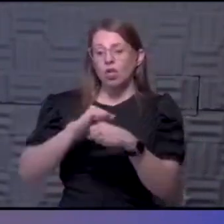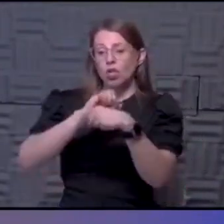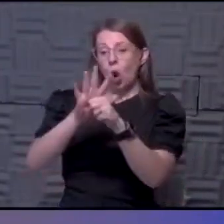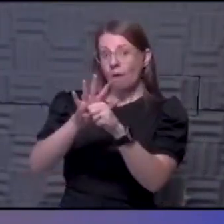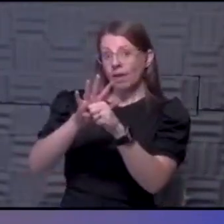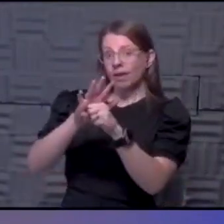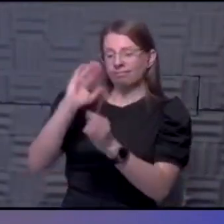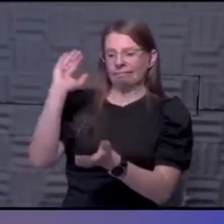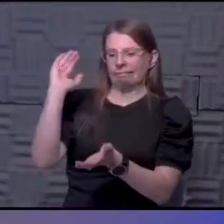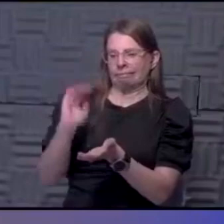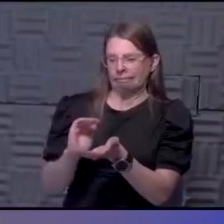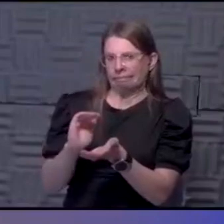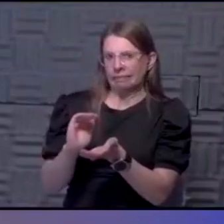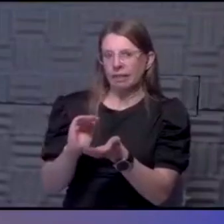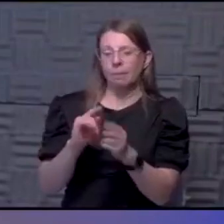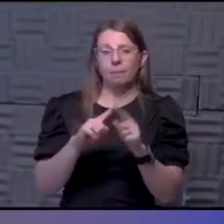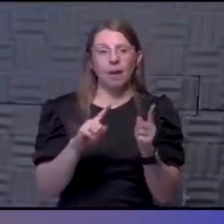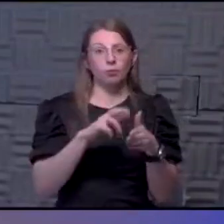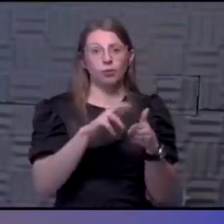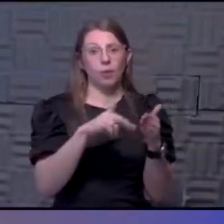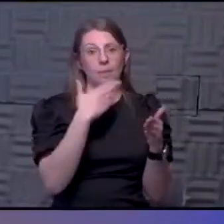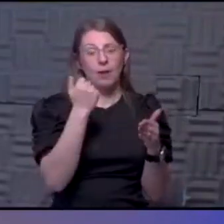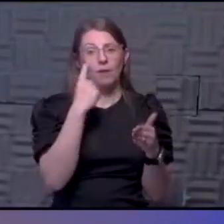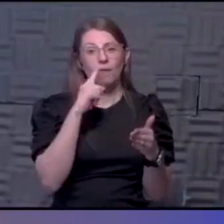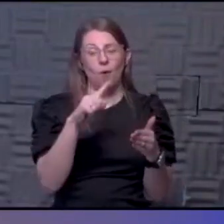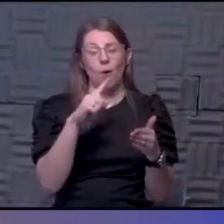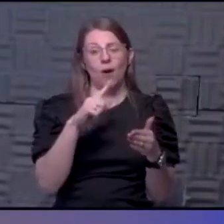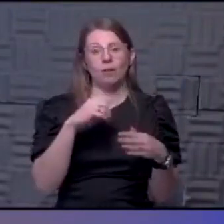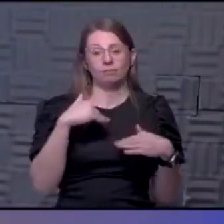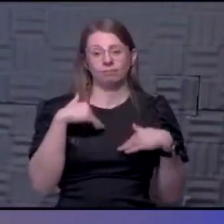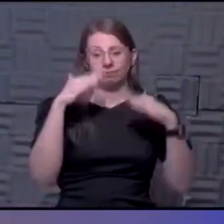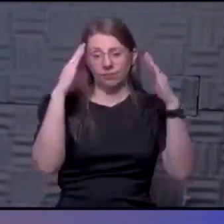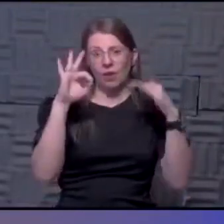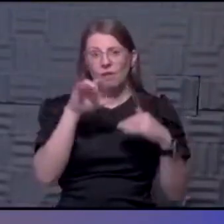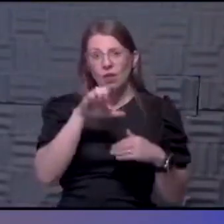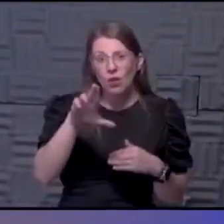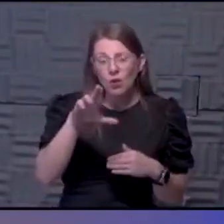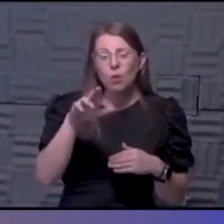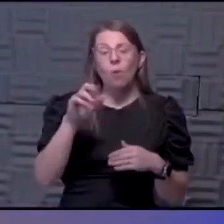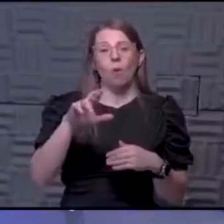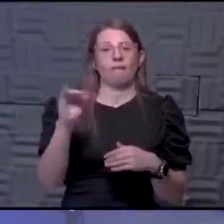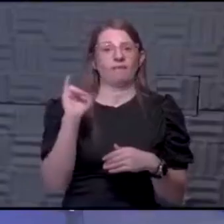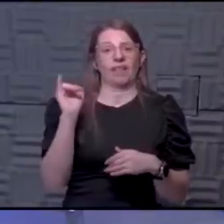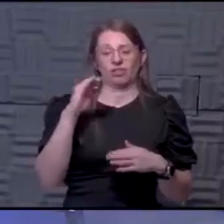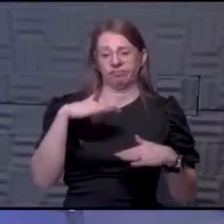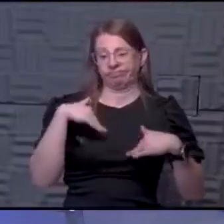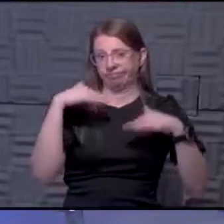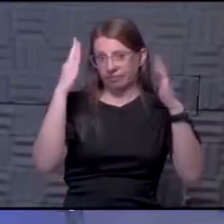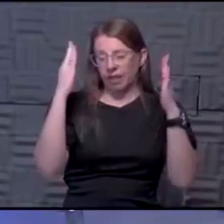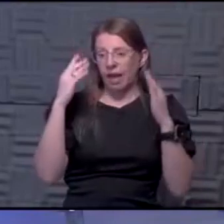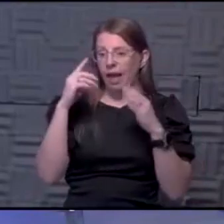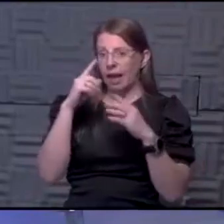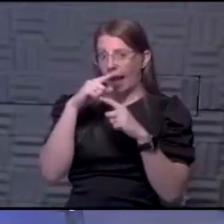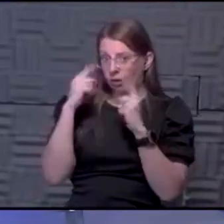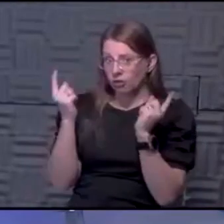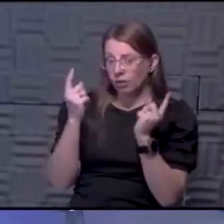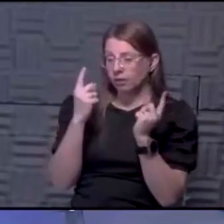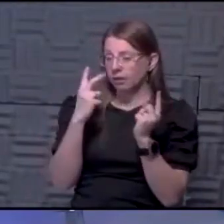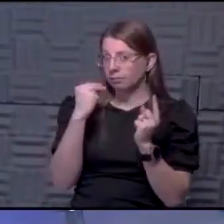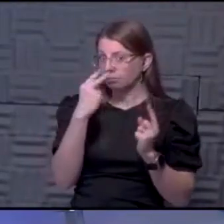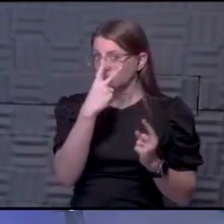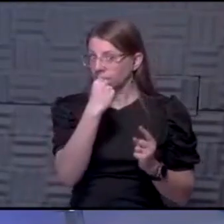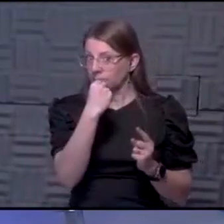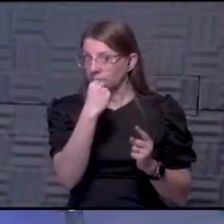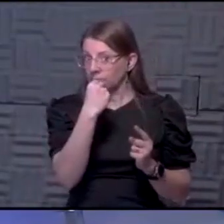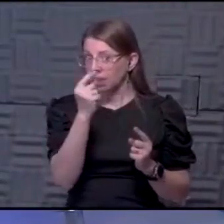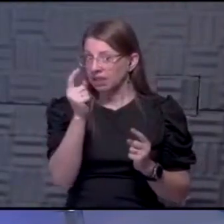but better for some of the other upper respiratory tract infections, flu virus, et cetera. What about for those of us with allergies who have been on nasal steroids? Does